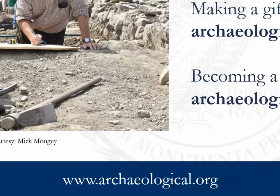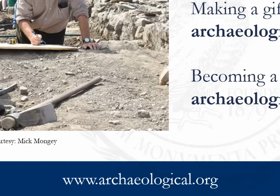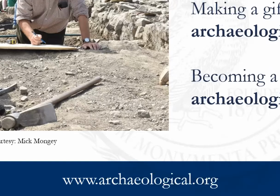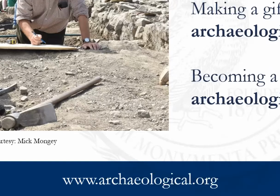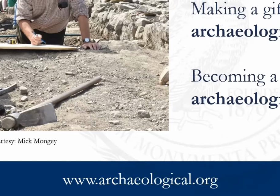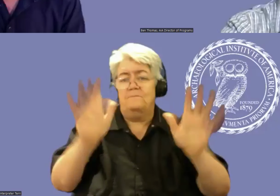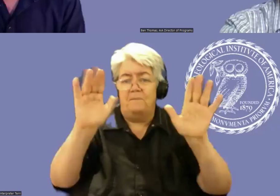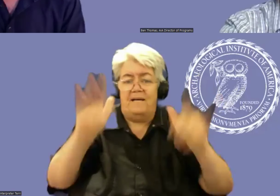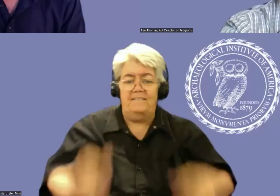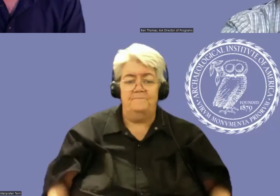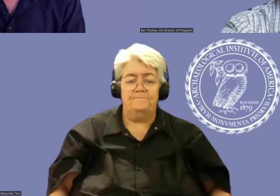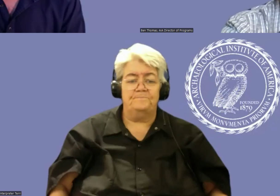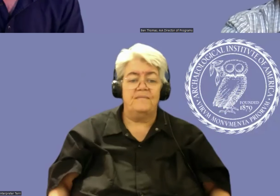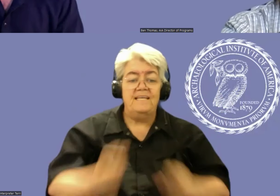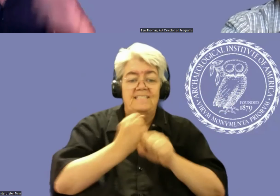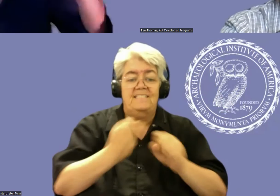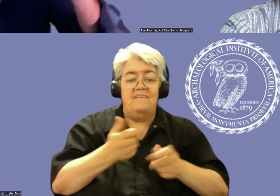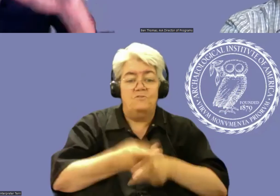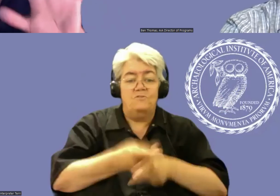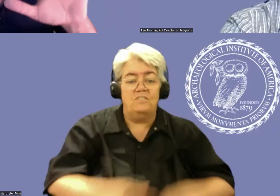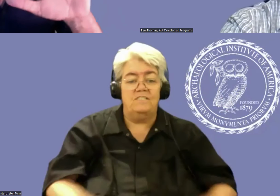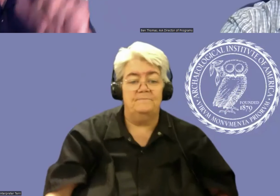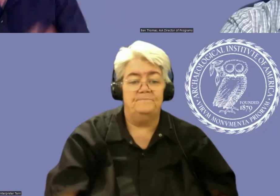All right. Bye. Safe travels. Thank you, sir.